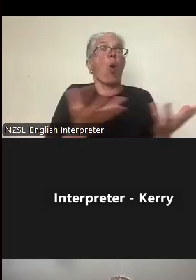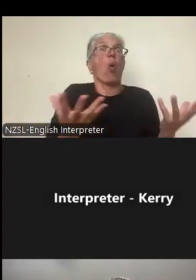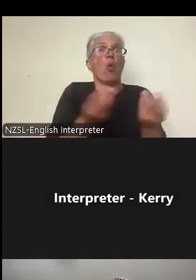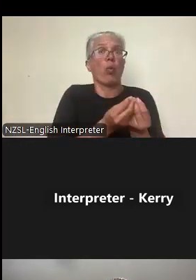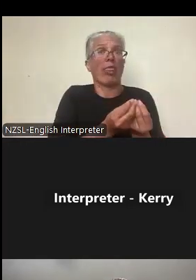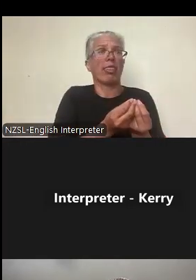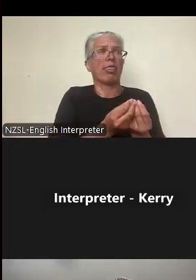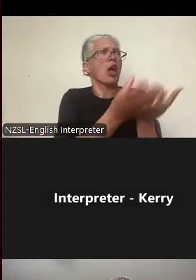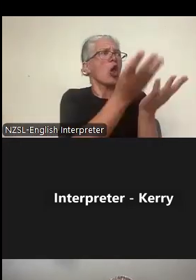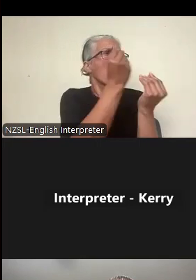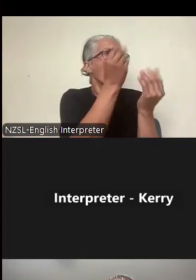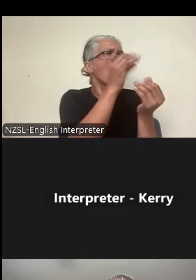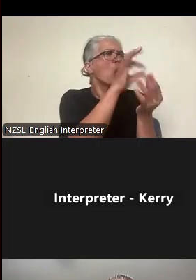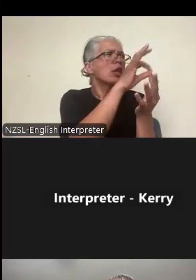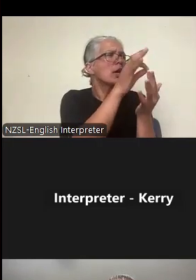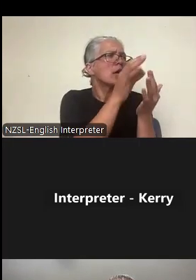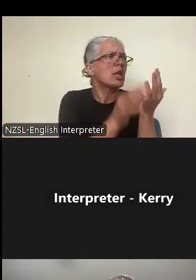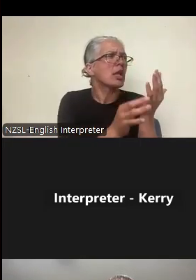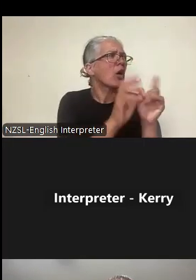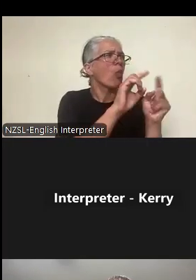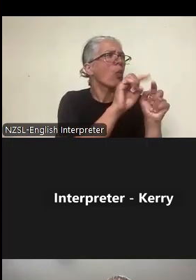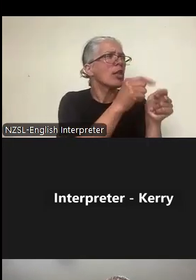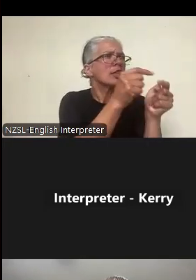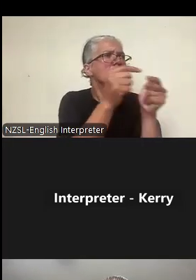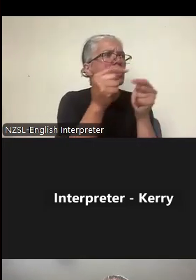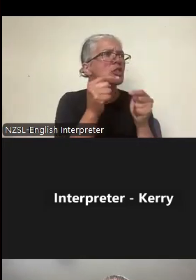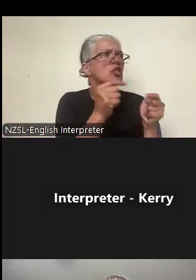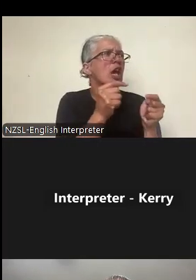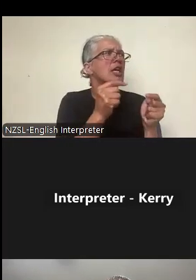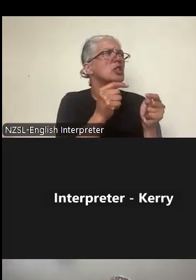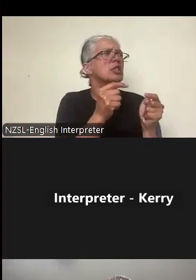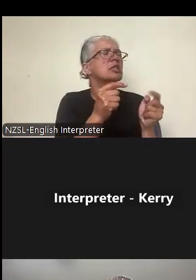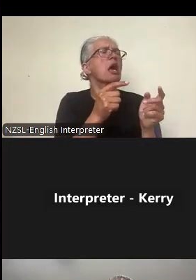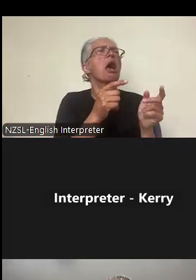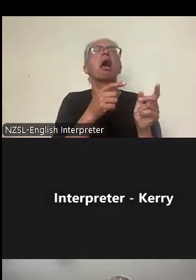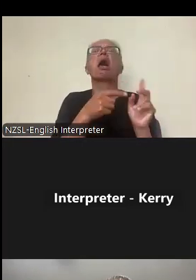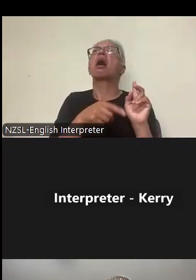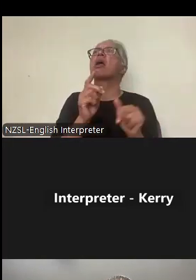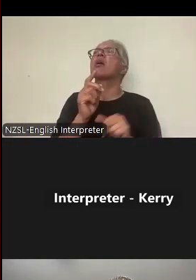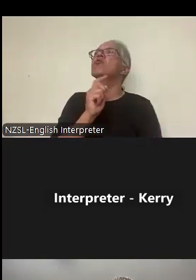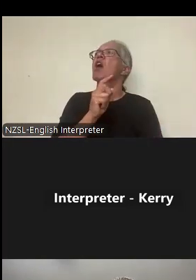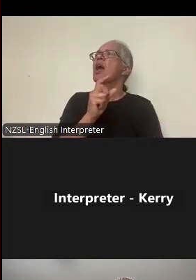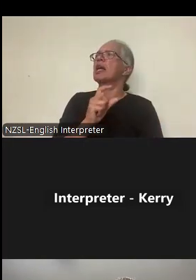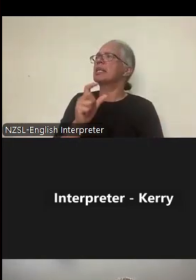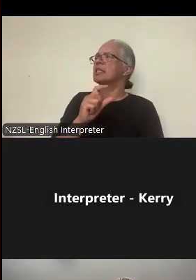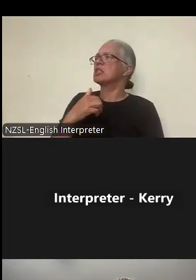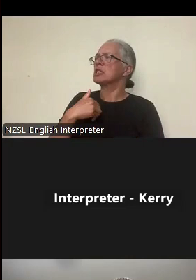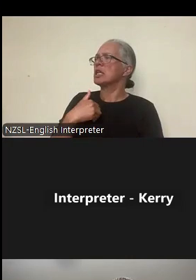detail about those challenges and the conditions that our teachers need to succeed.